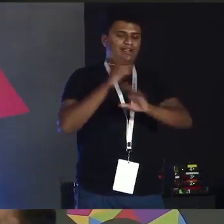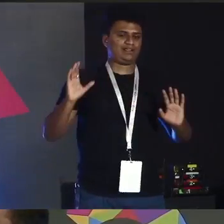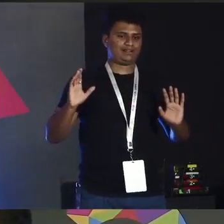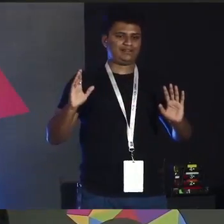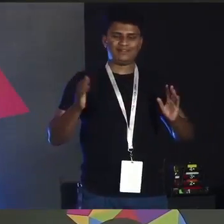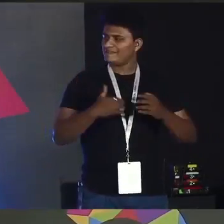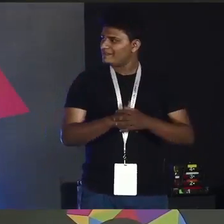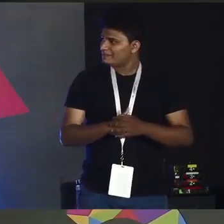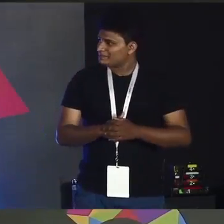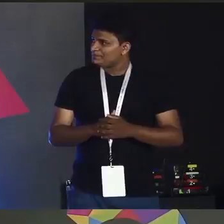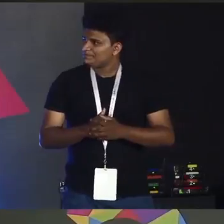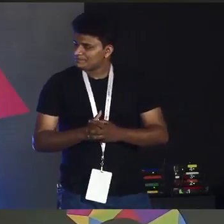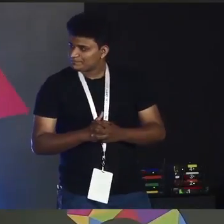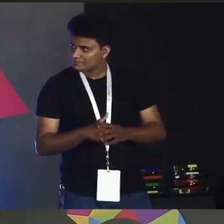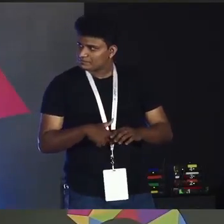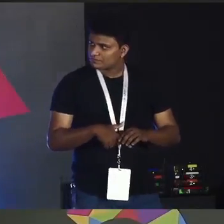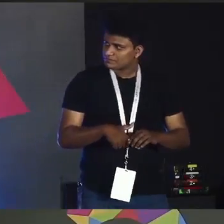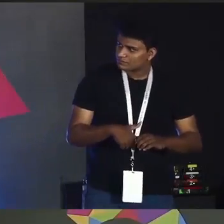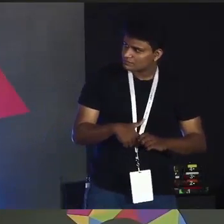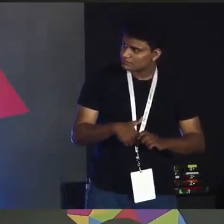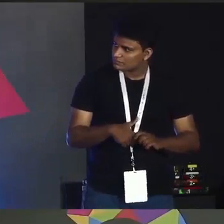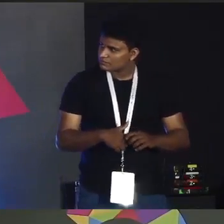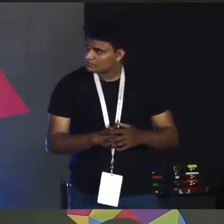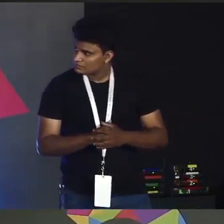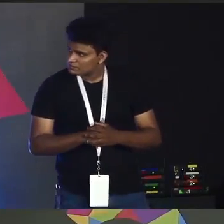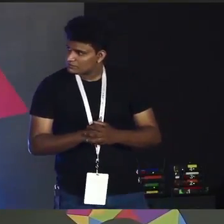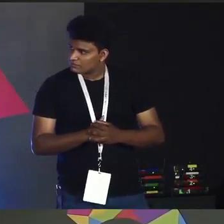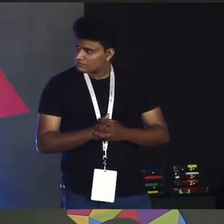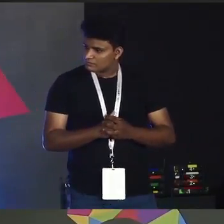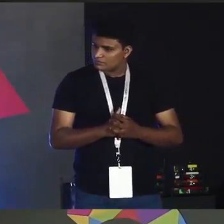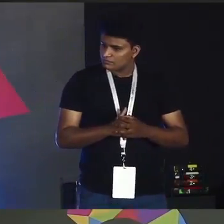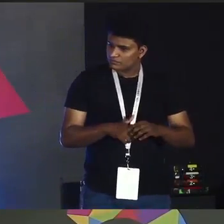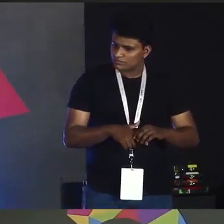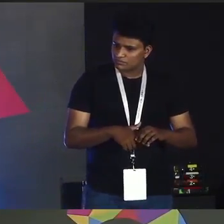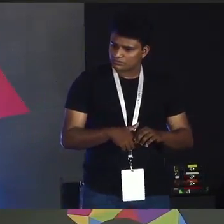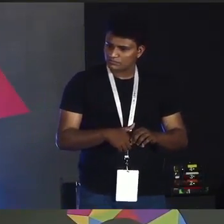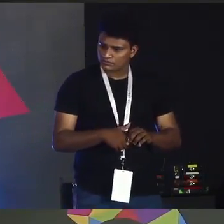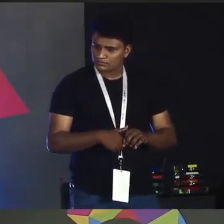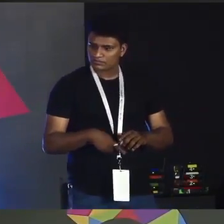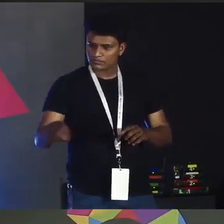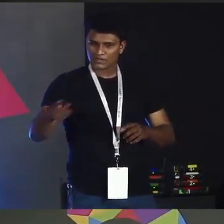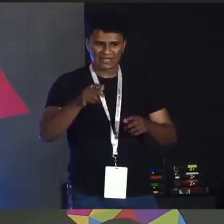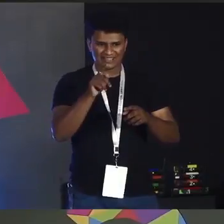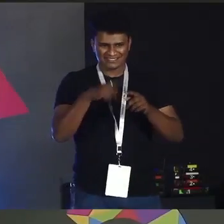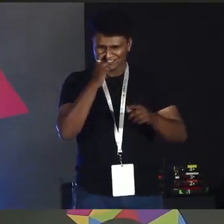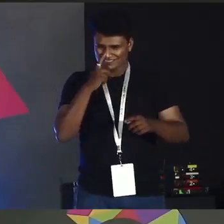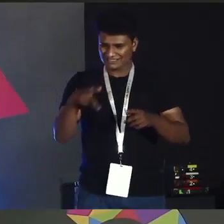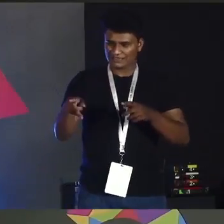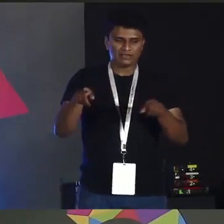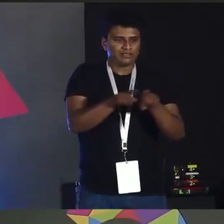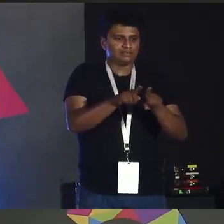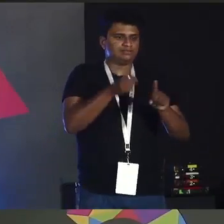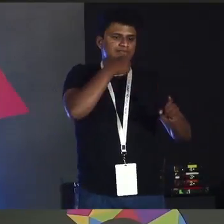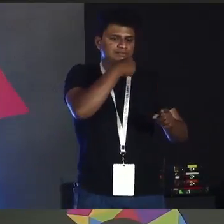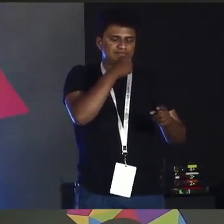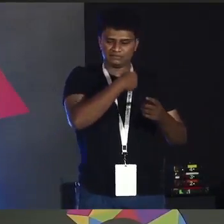be 4 to 5. Habib's daughter, that's my daughter, almost of the same age, called Bano, who actually